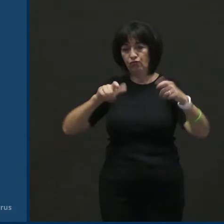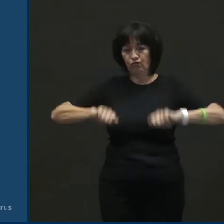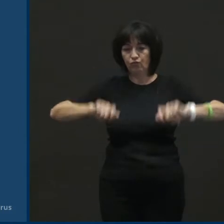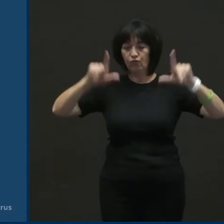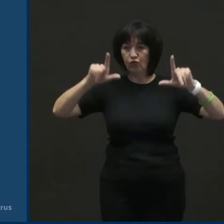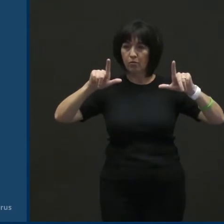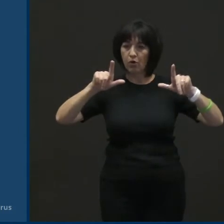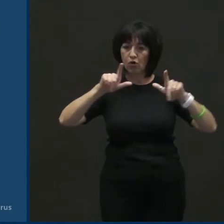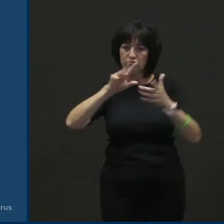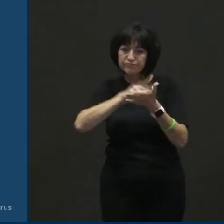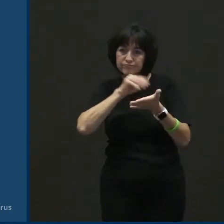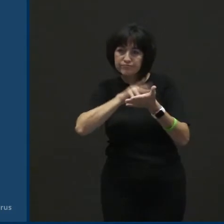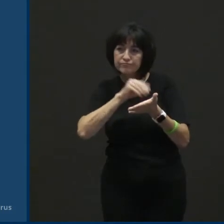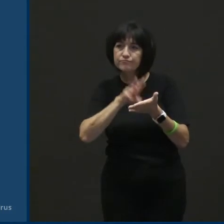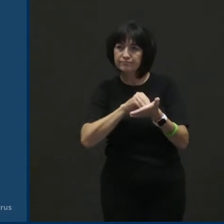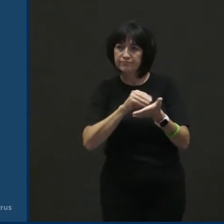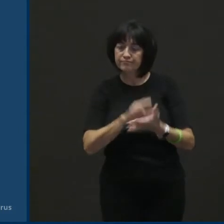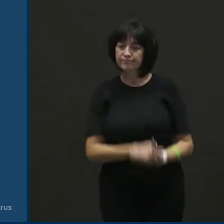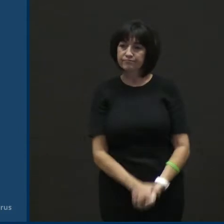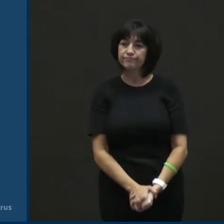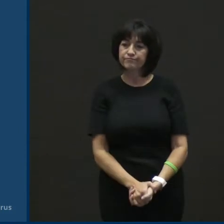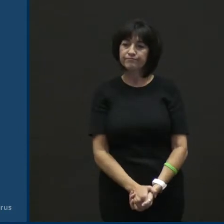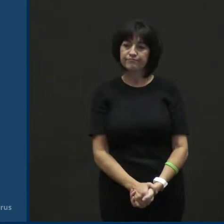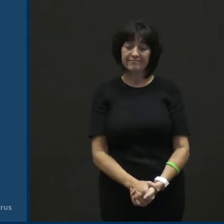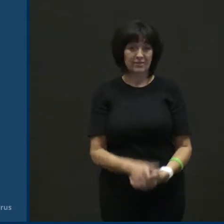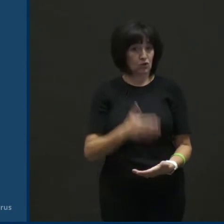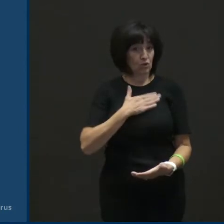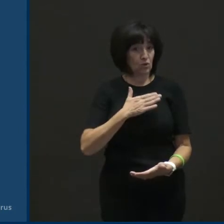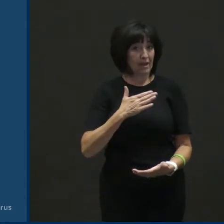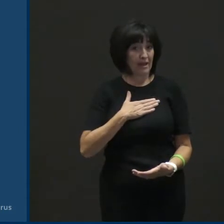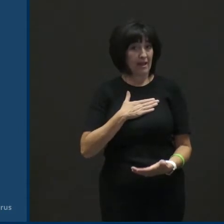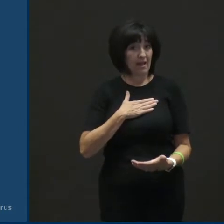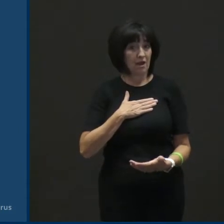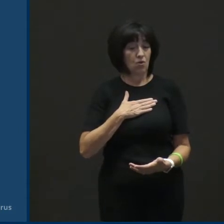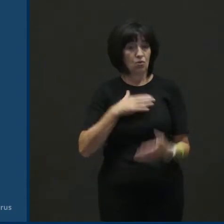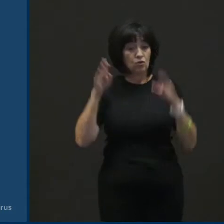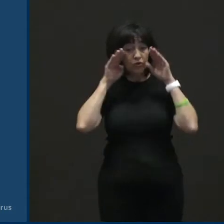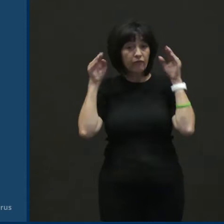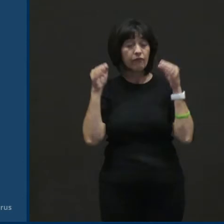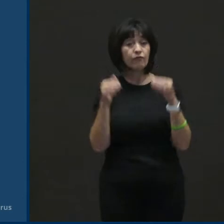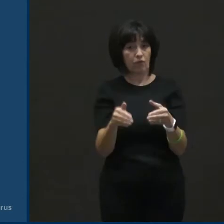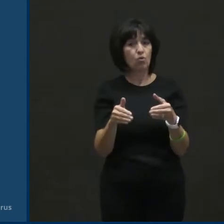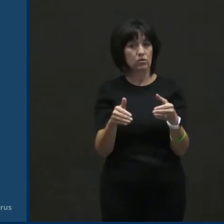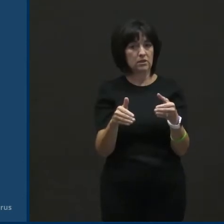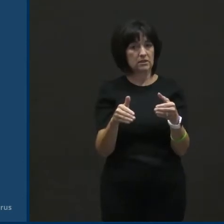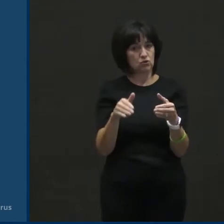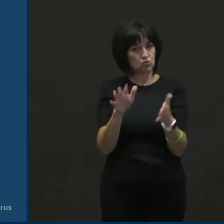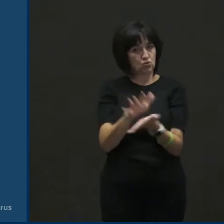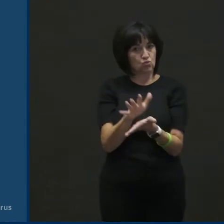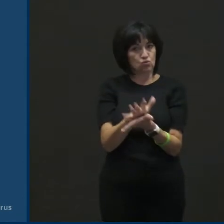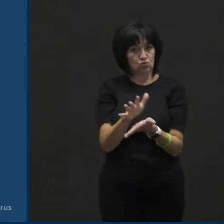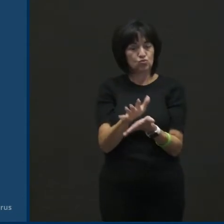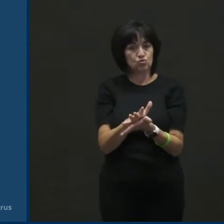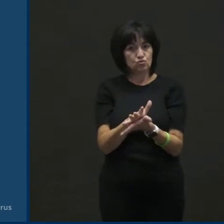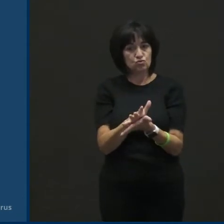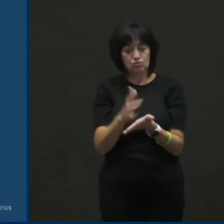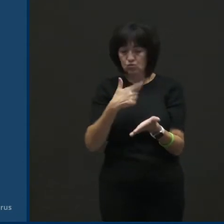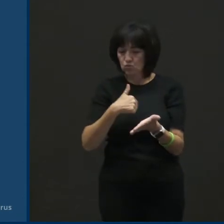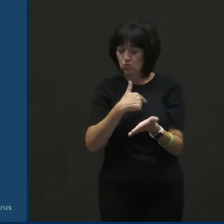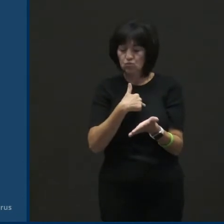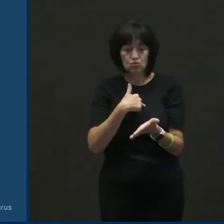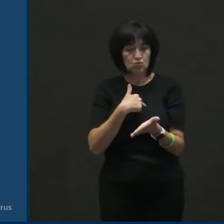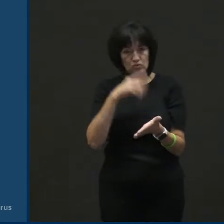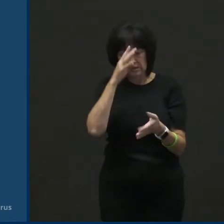as I said, this is our major focus. We made a commitment weeks ago to make testing available